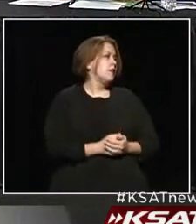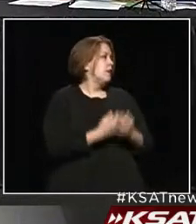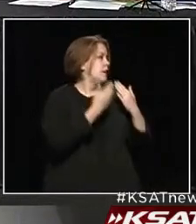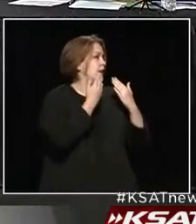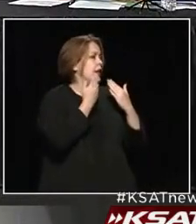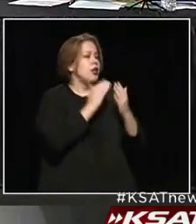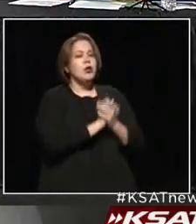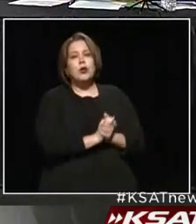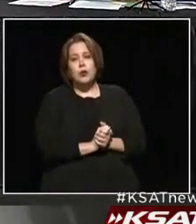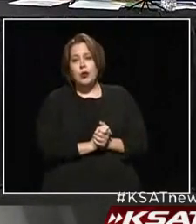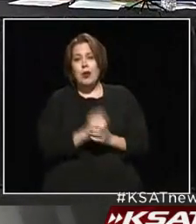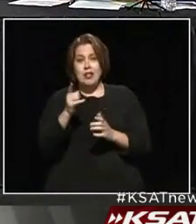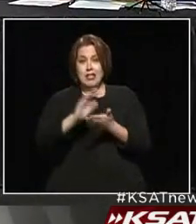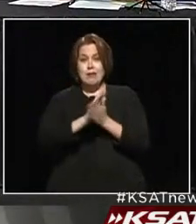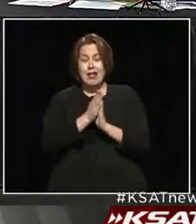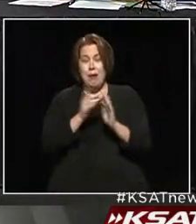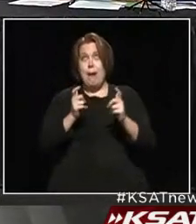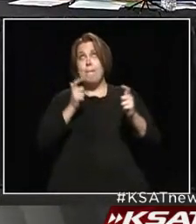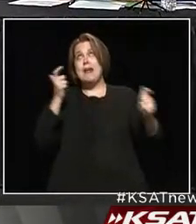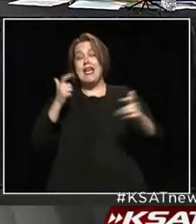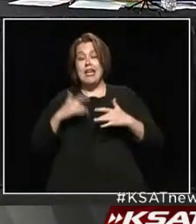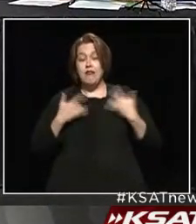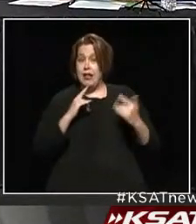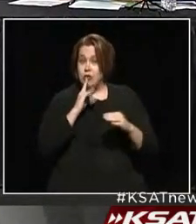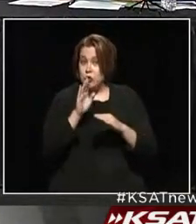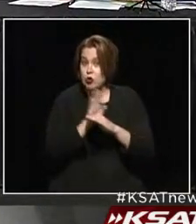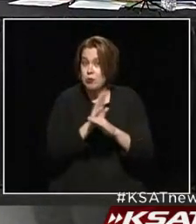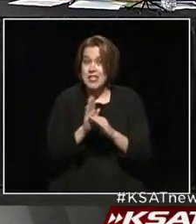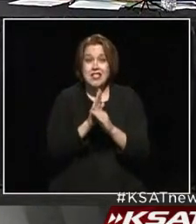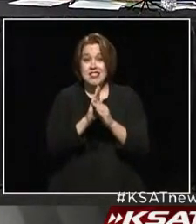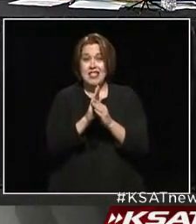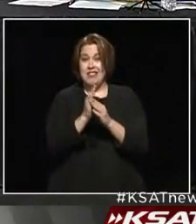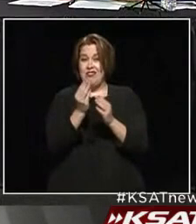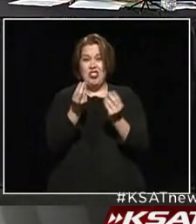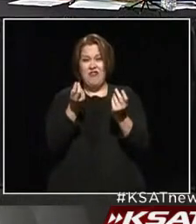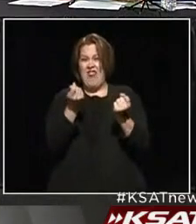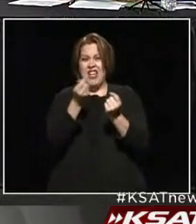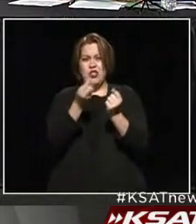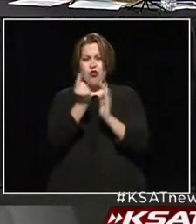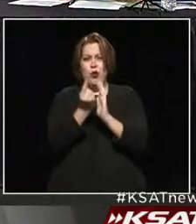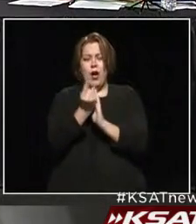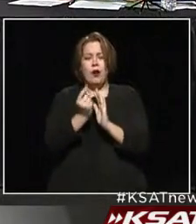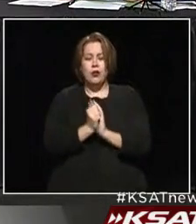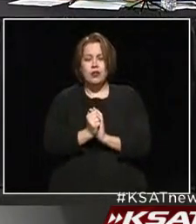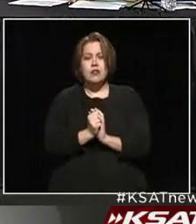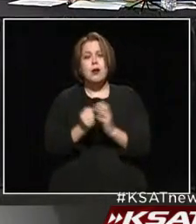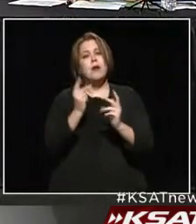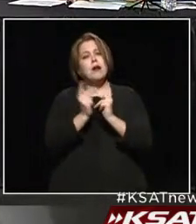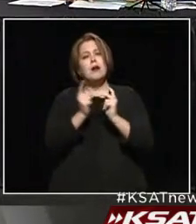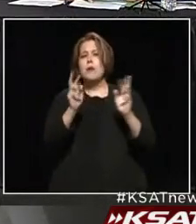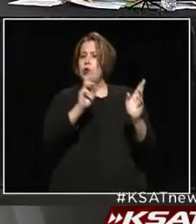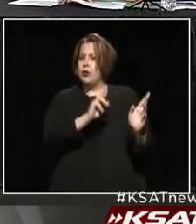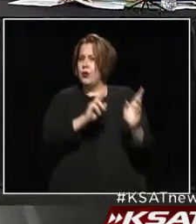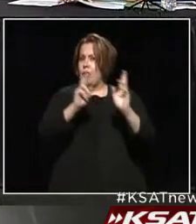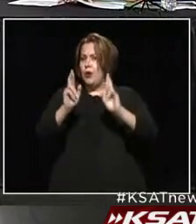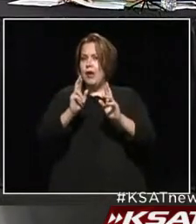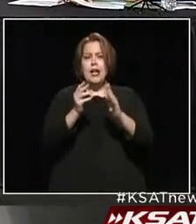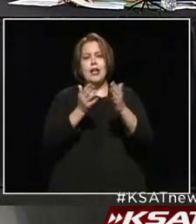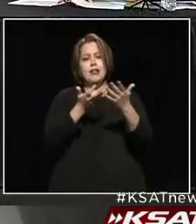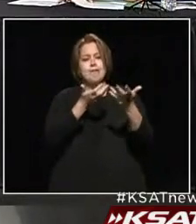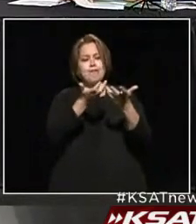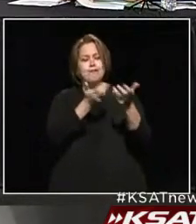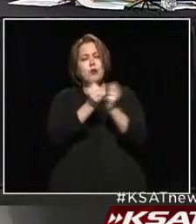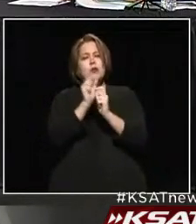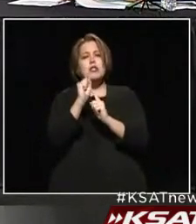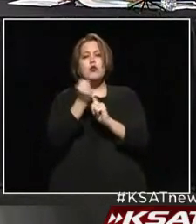Yeah, and this has turned into a major event literally within hours. So glad we have folks ready and prepared and dealing with the situation